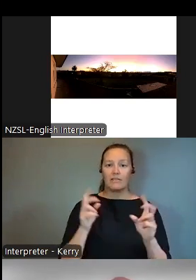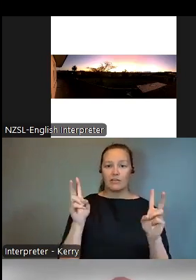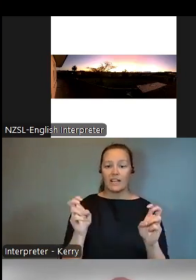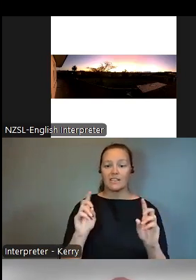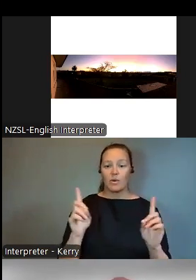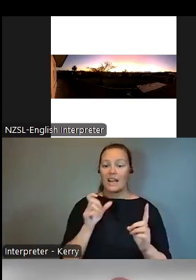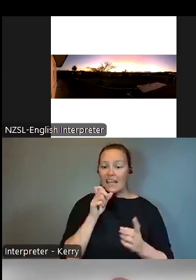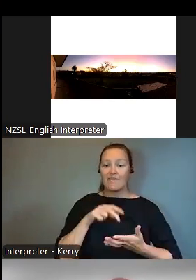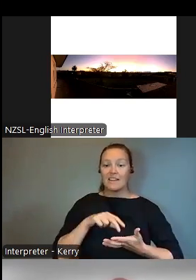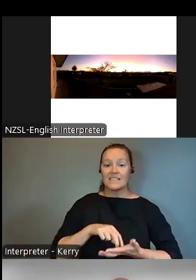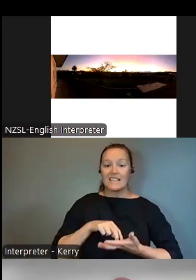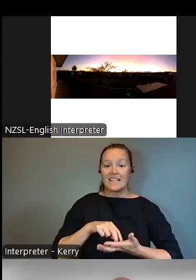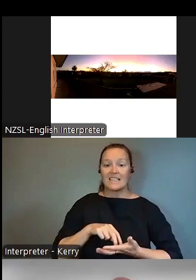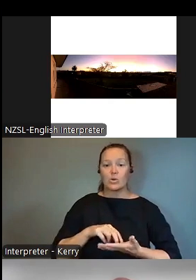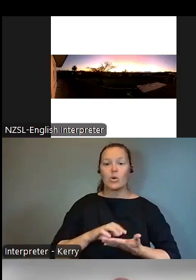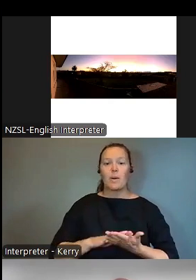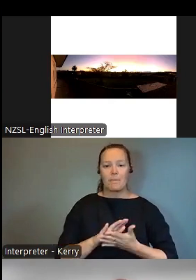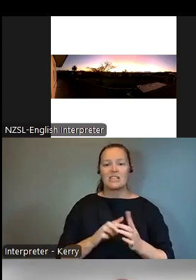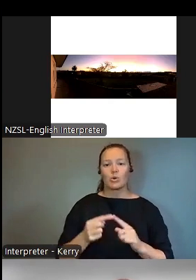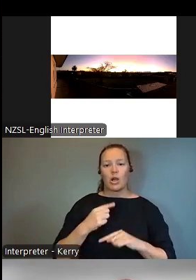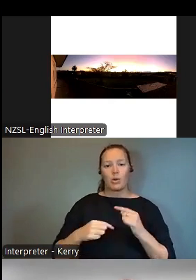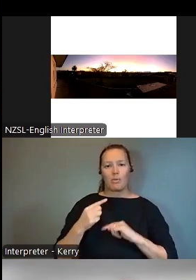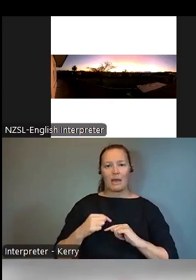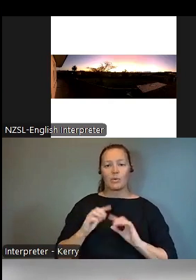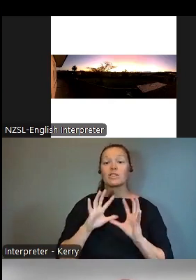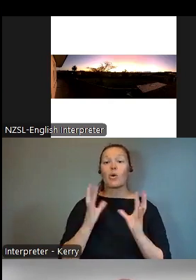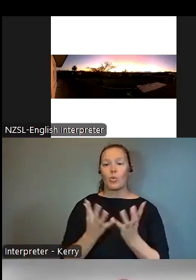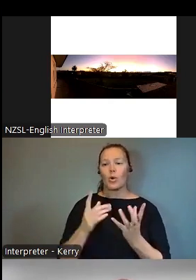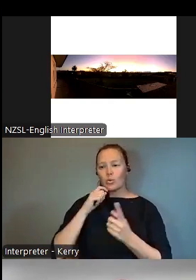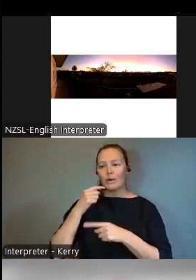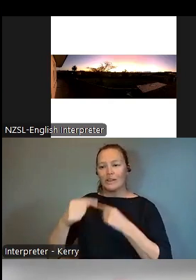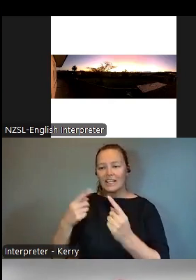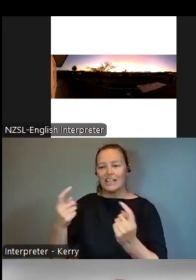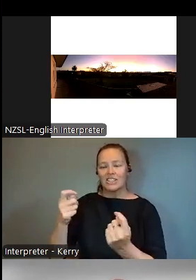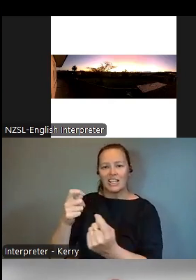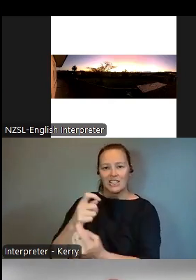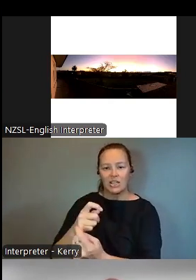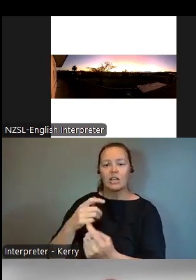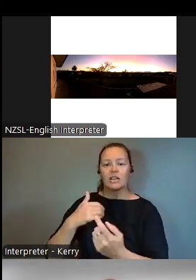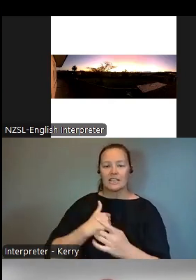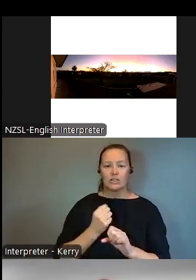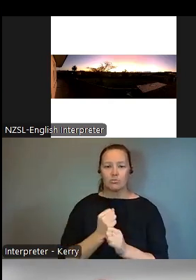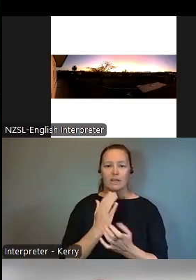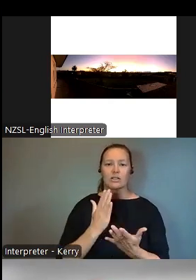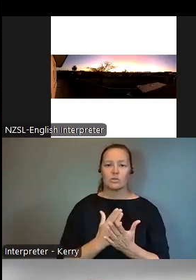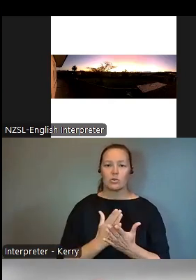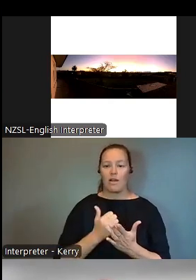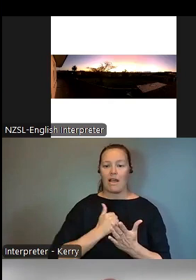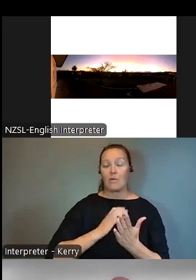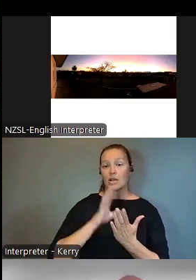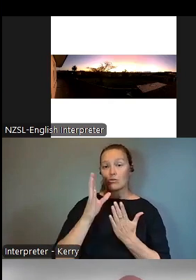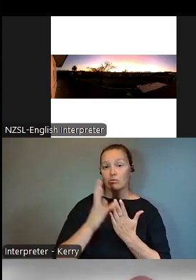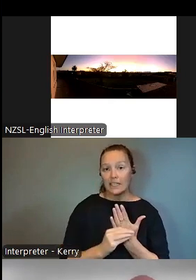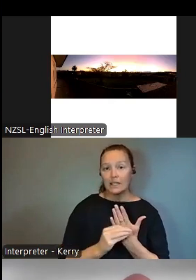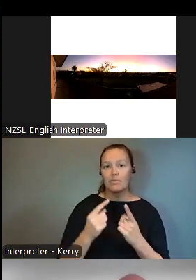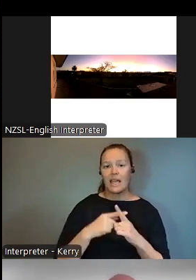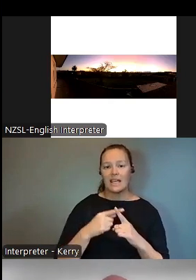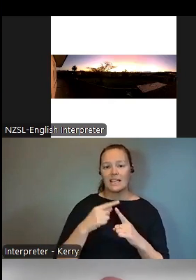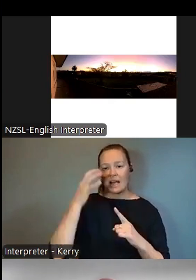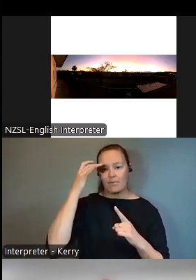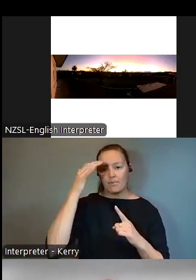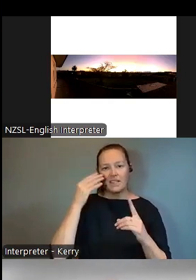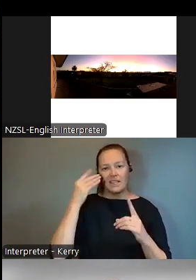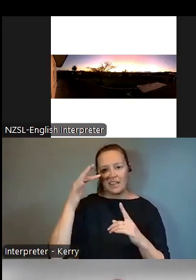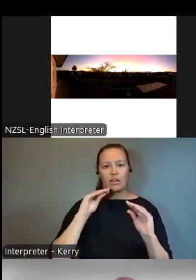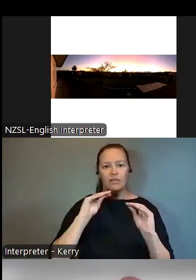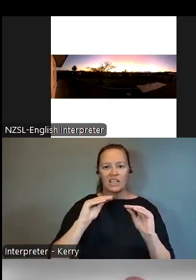going backwards. The world changes every day, and we need to make sure that our curriculum and our pedagogy and our